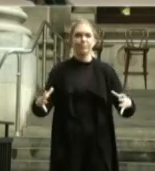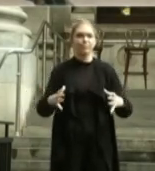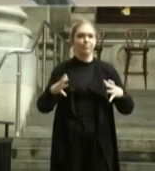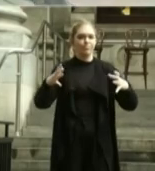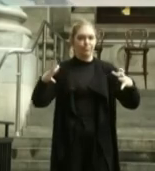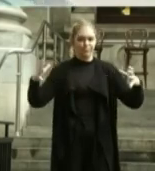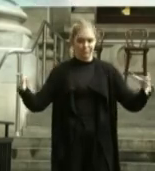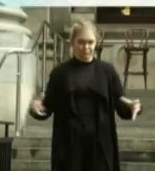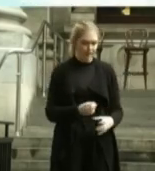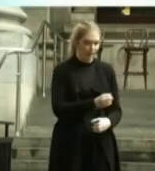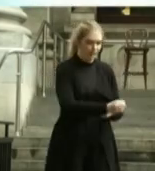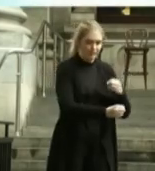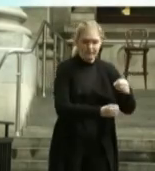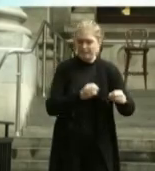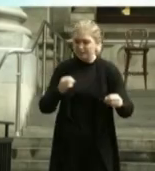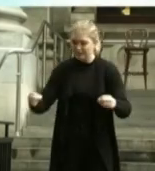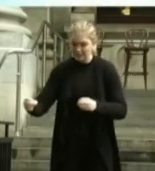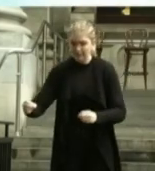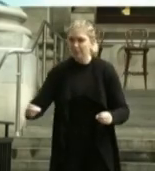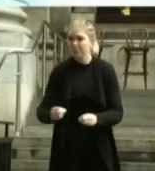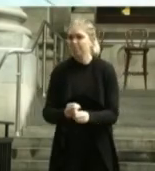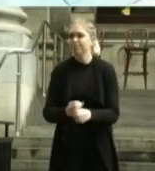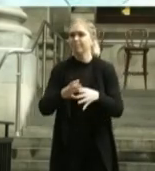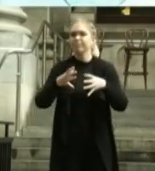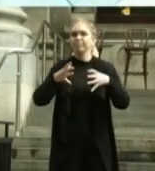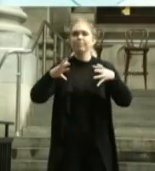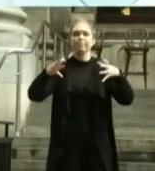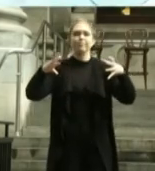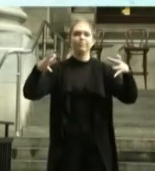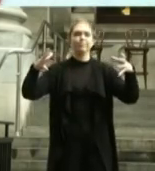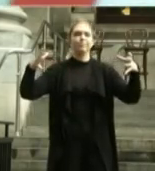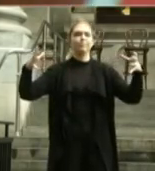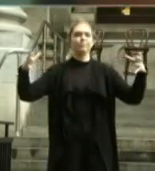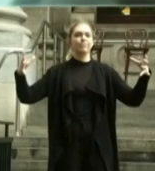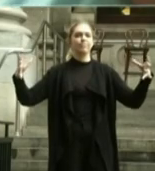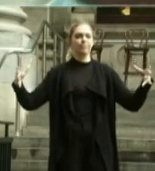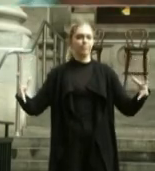grow. From little things, big things grow.